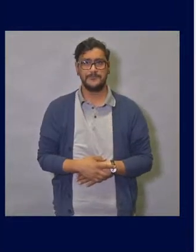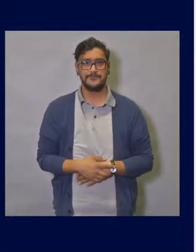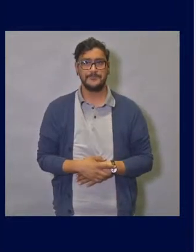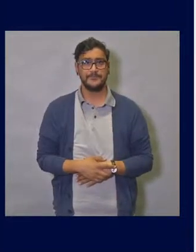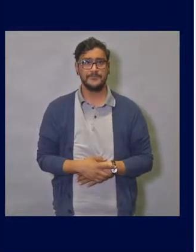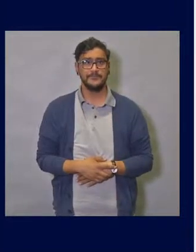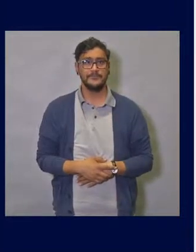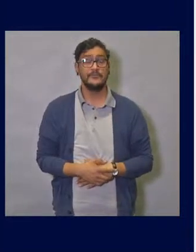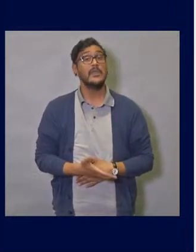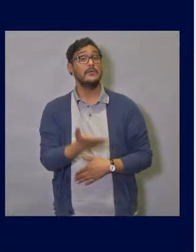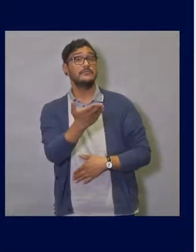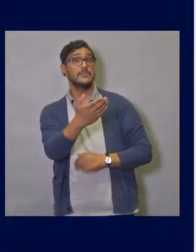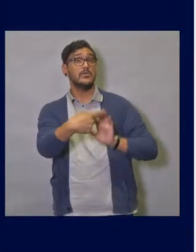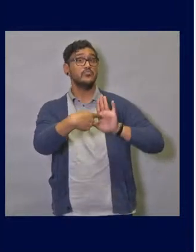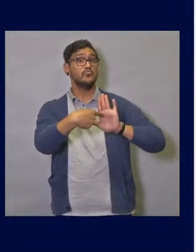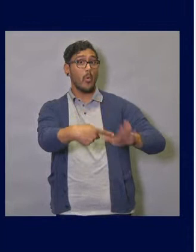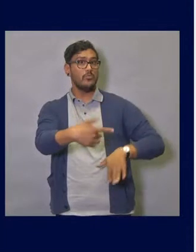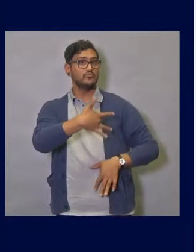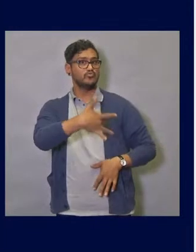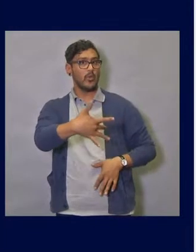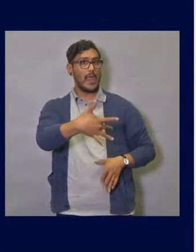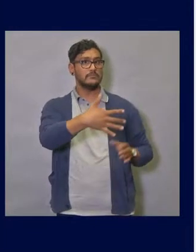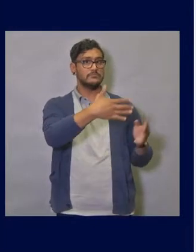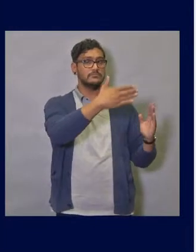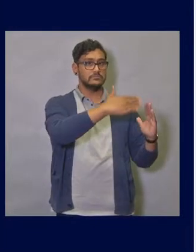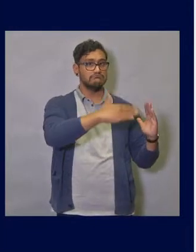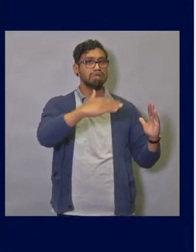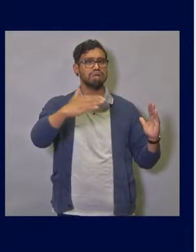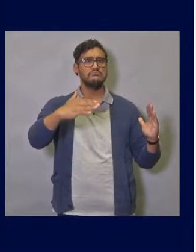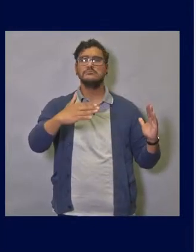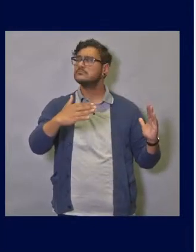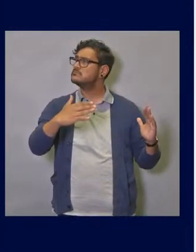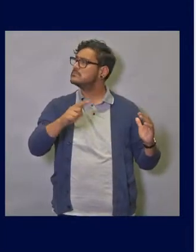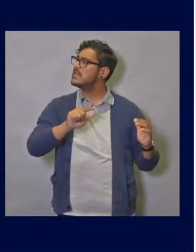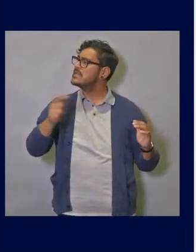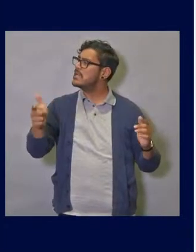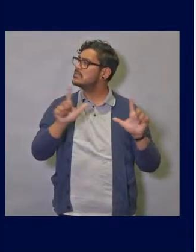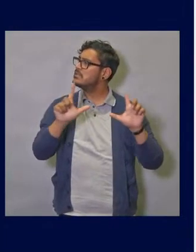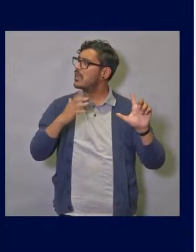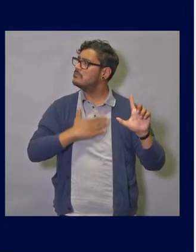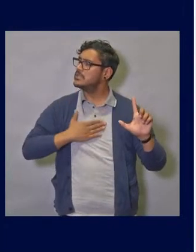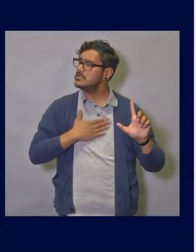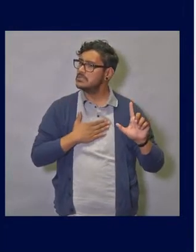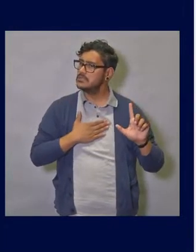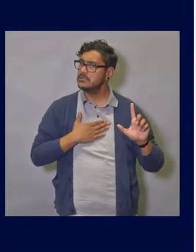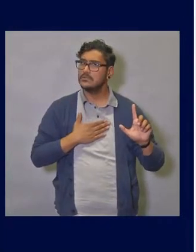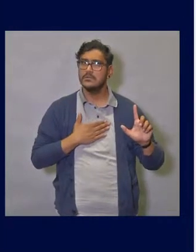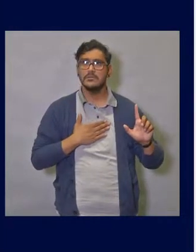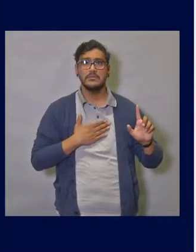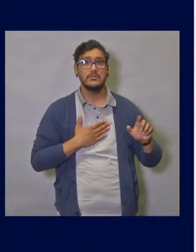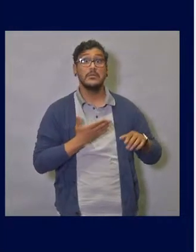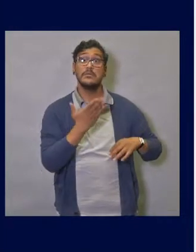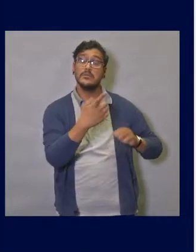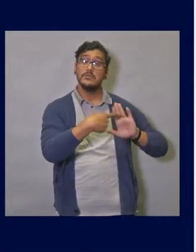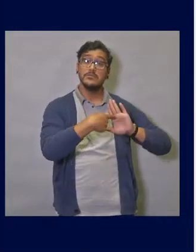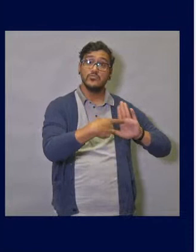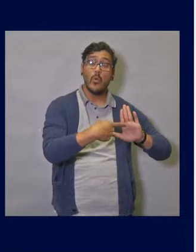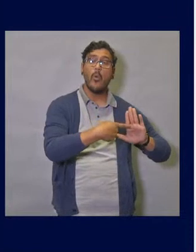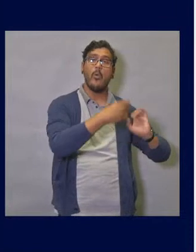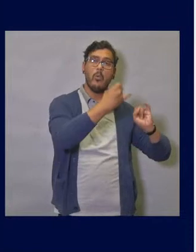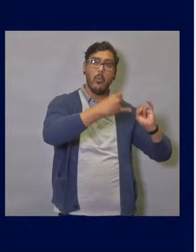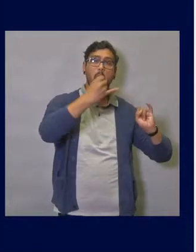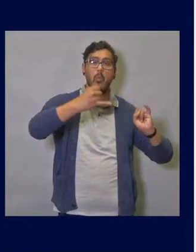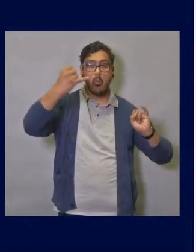This graph shows trend lines. I'll take the next slide. This graph shows trend lines of